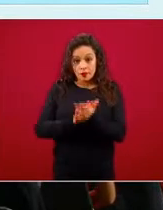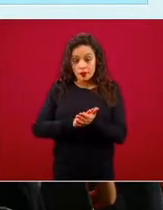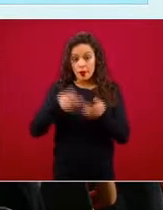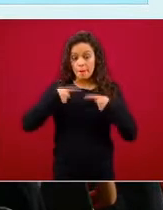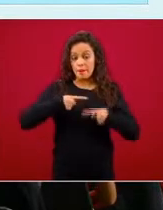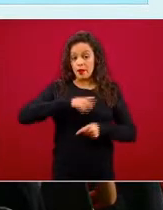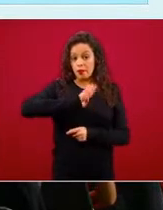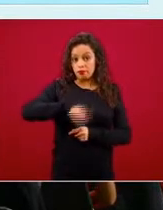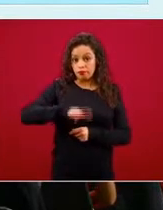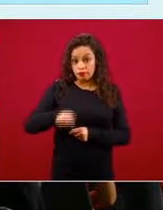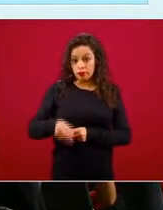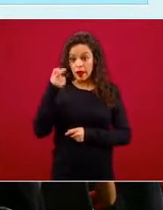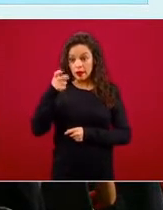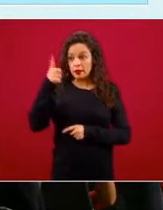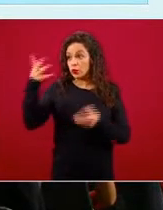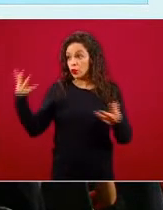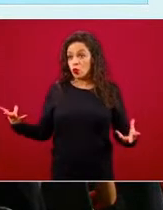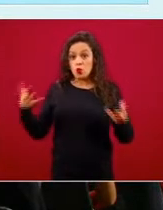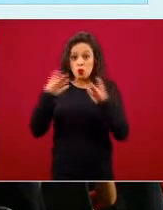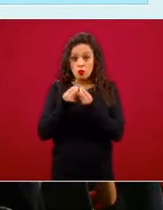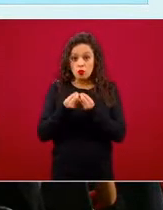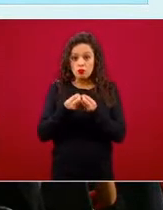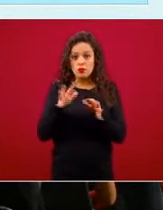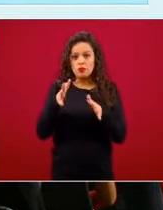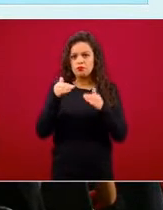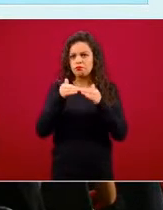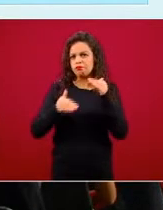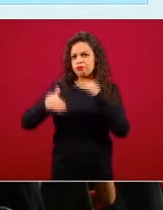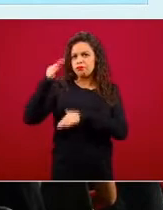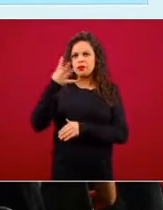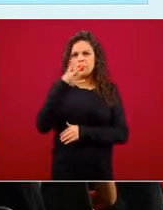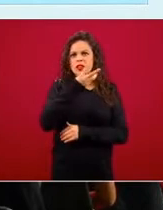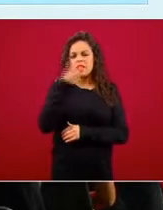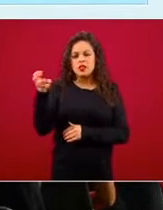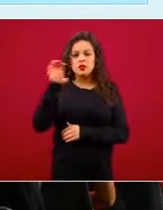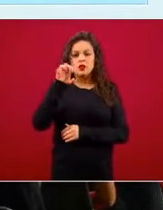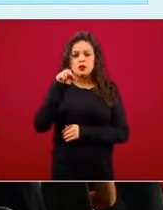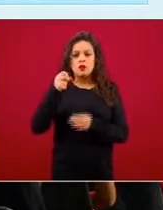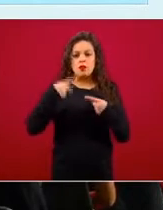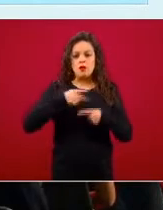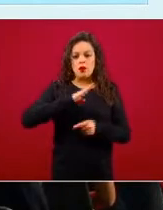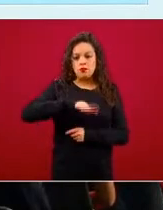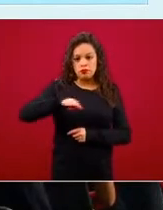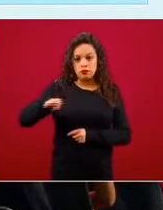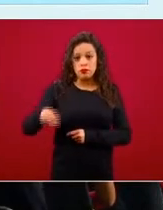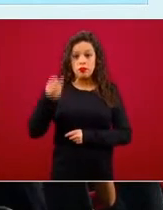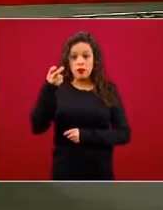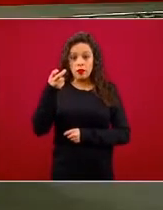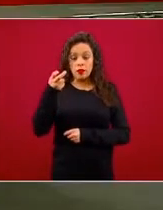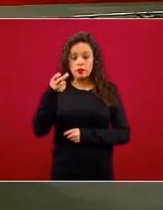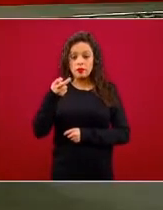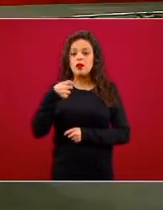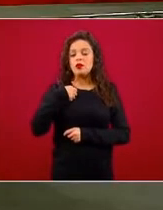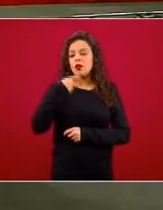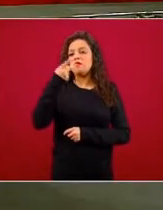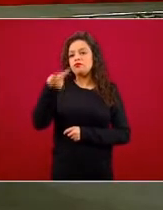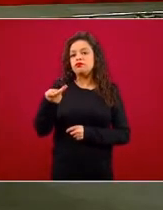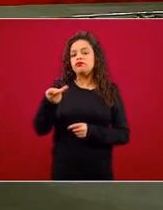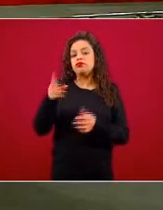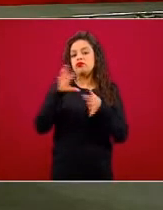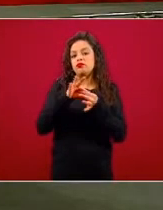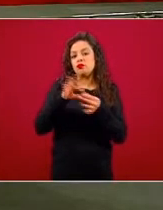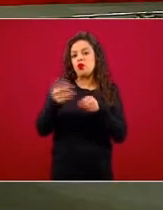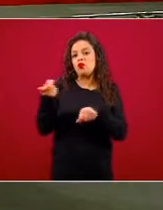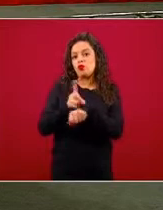screen, it's a little bit about over 260 above of what we usually say